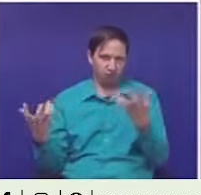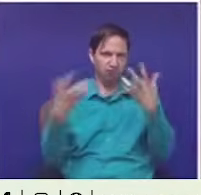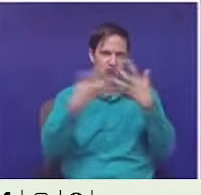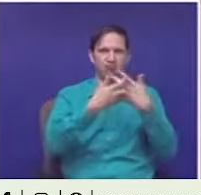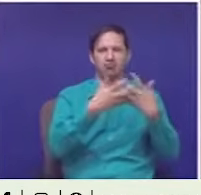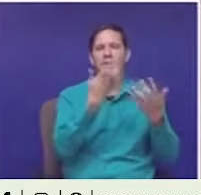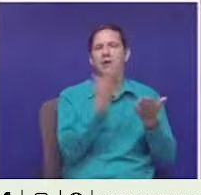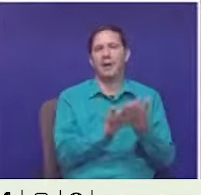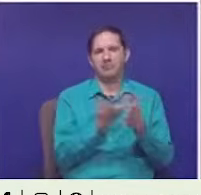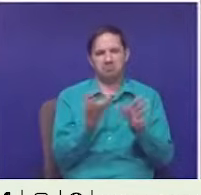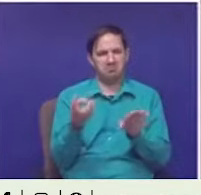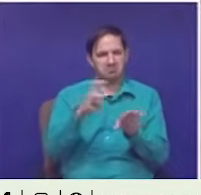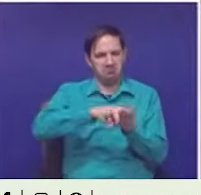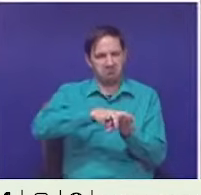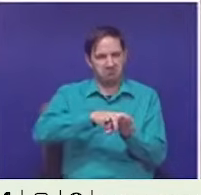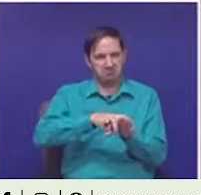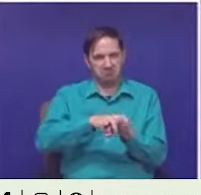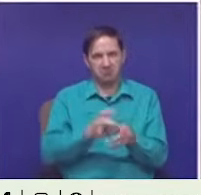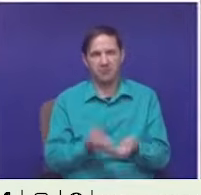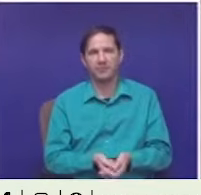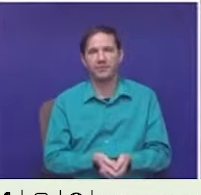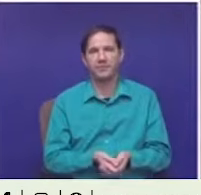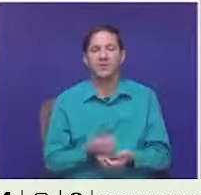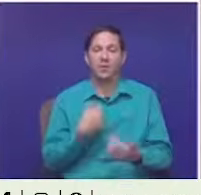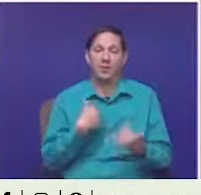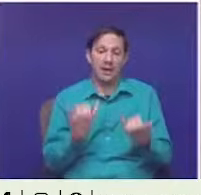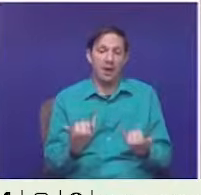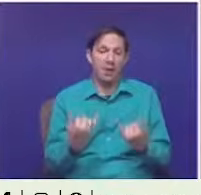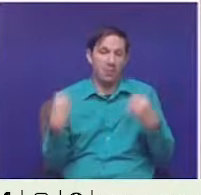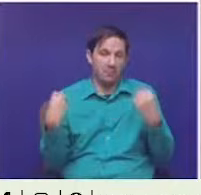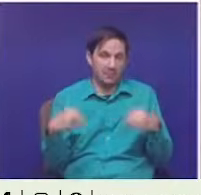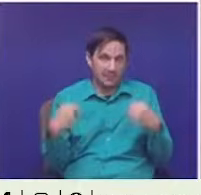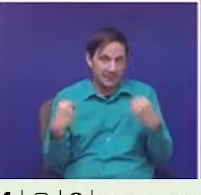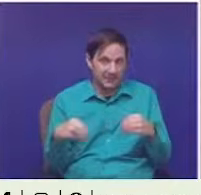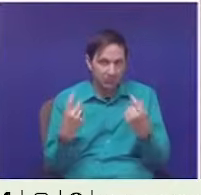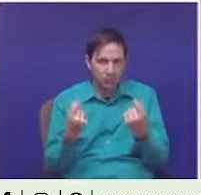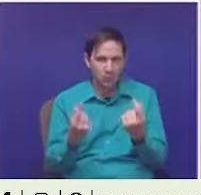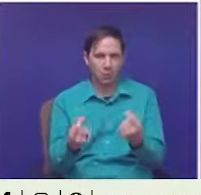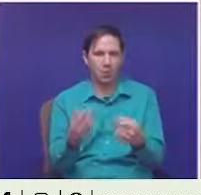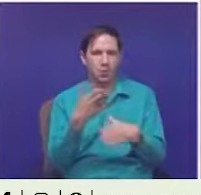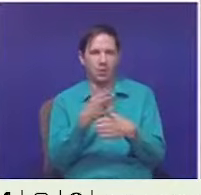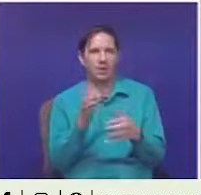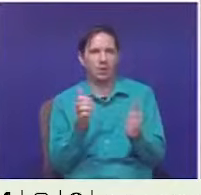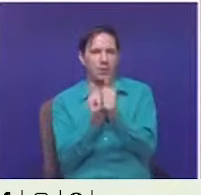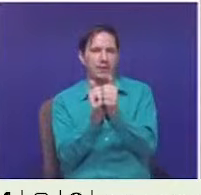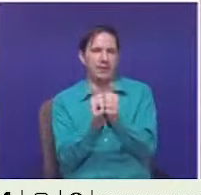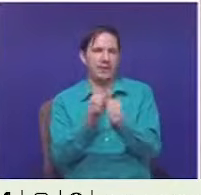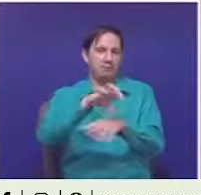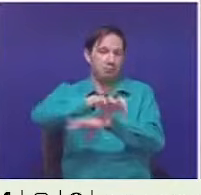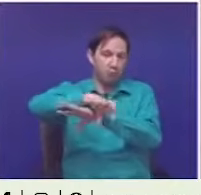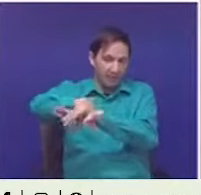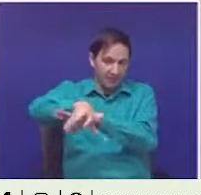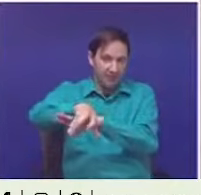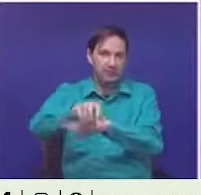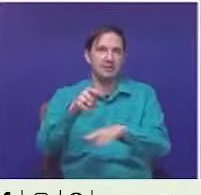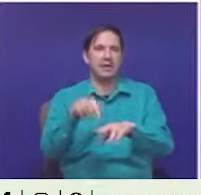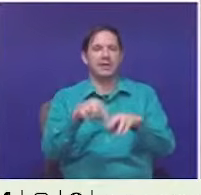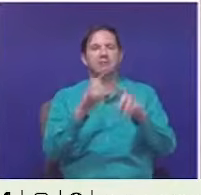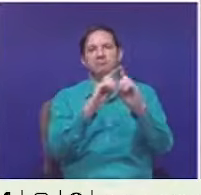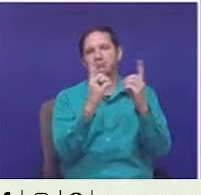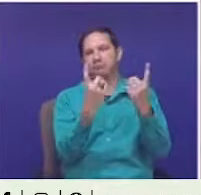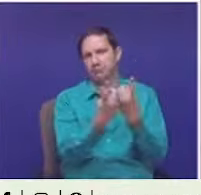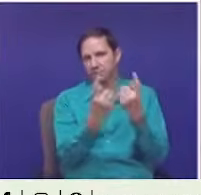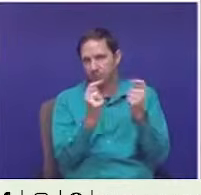incredibly important. So the steps that we are taking, obviously, as we're working with the provinces are working with the Department of Transport at a